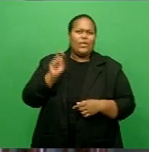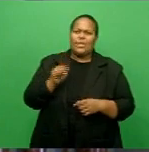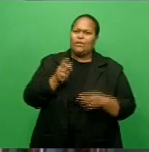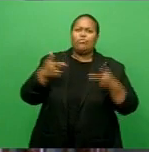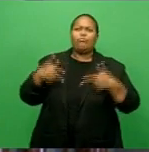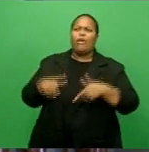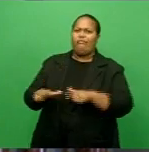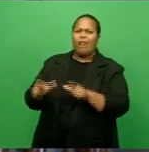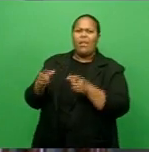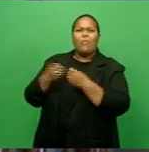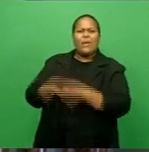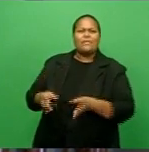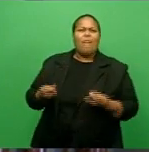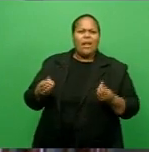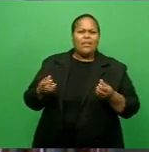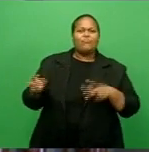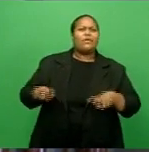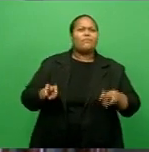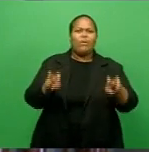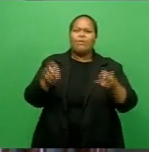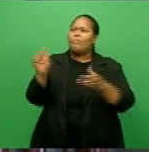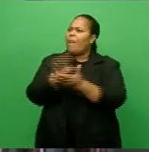neighboring islands.